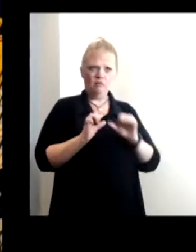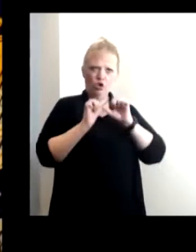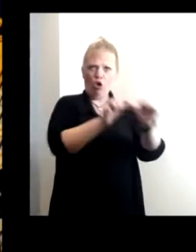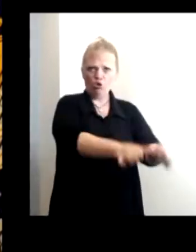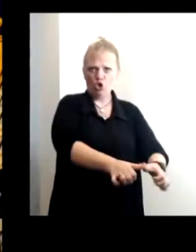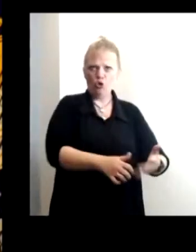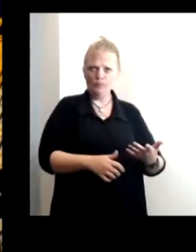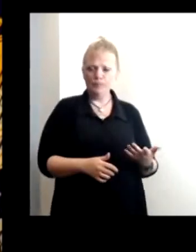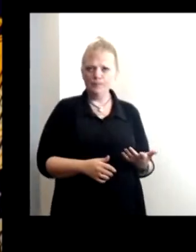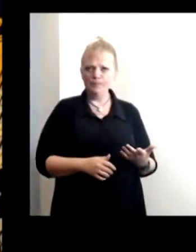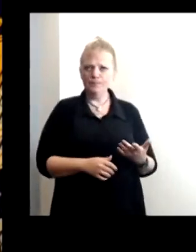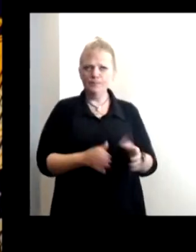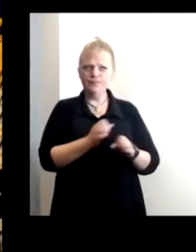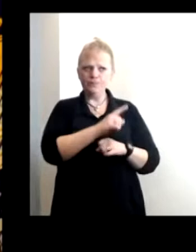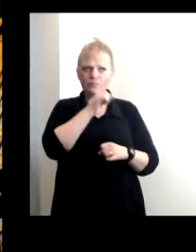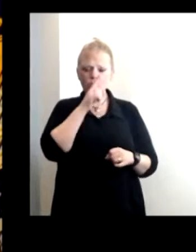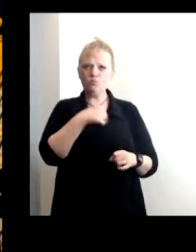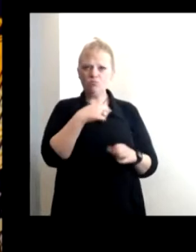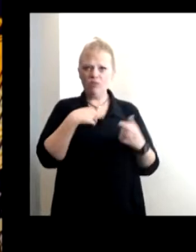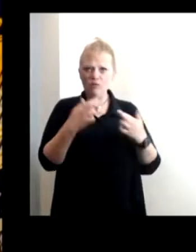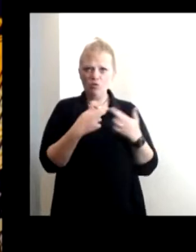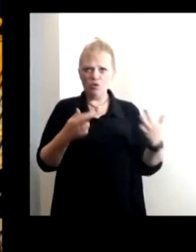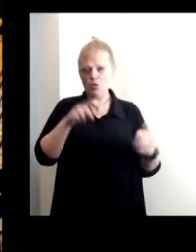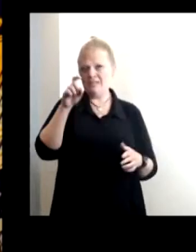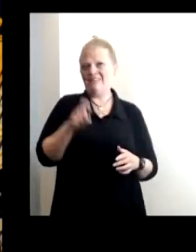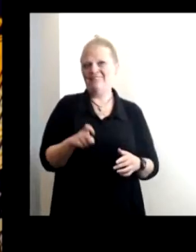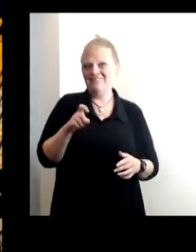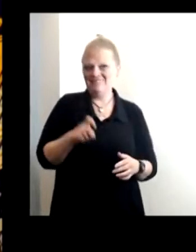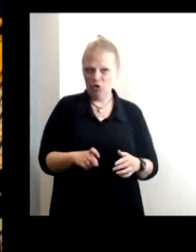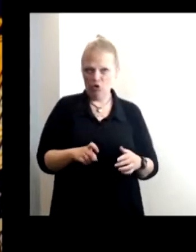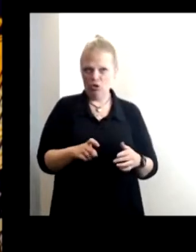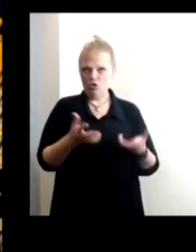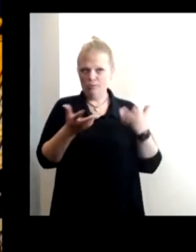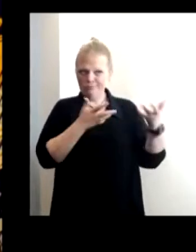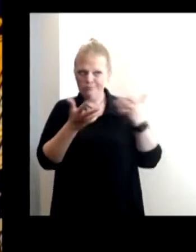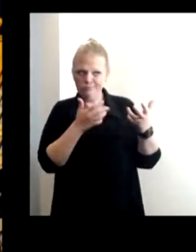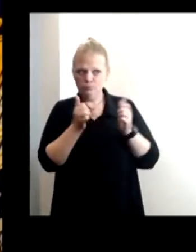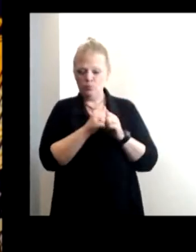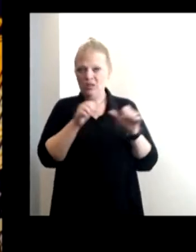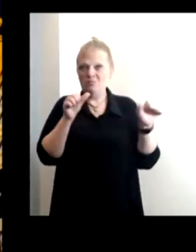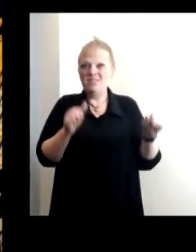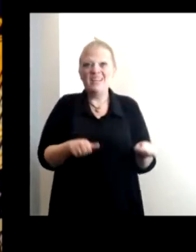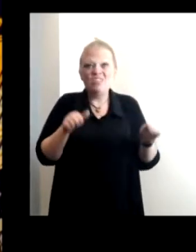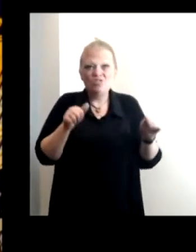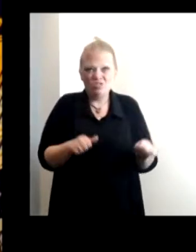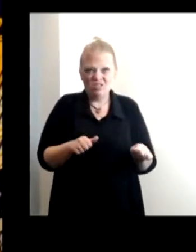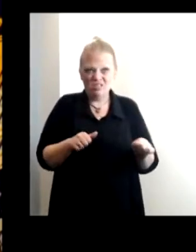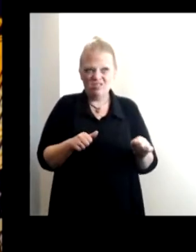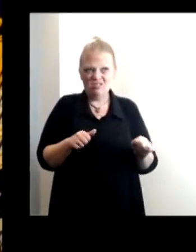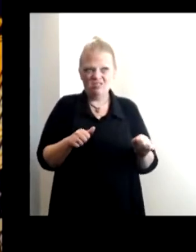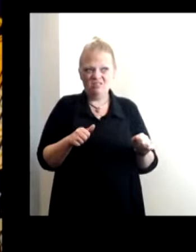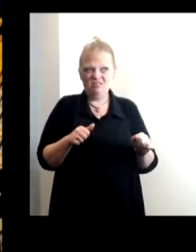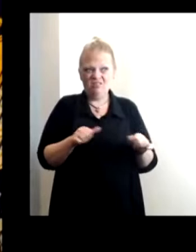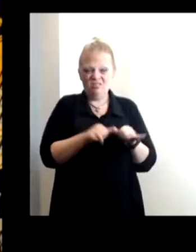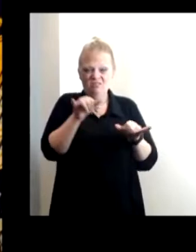that we're going to have the resources necessary to deal with what potentially could be around